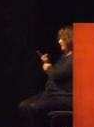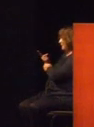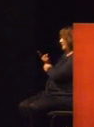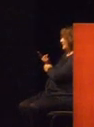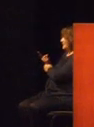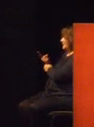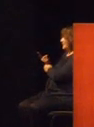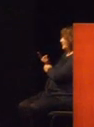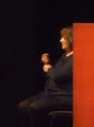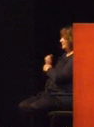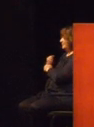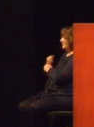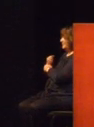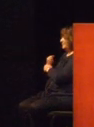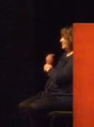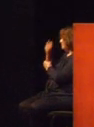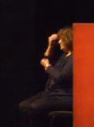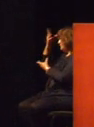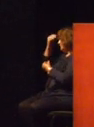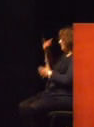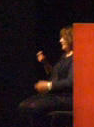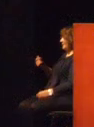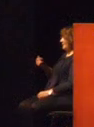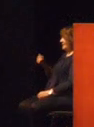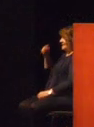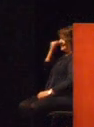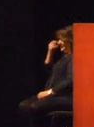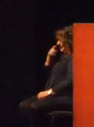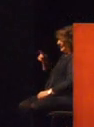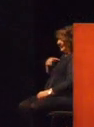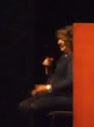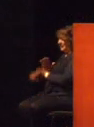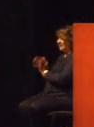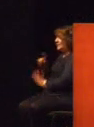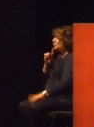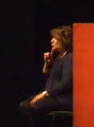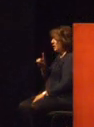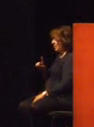And if you don't mind, I'm going to be really real here for a minute.